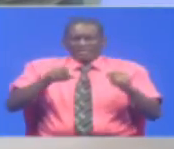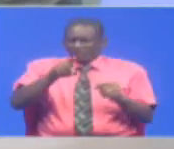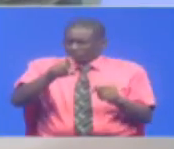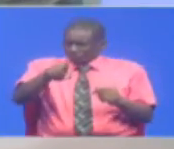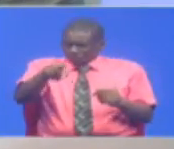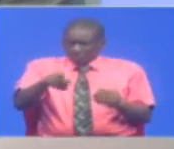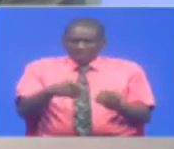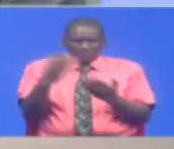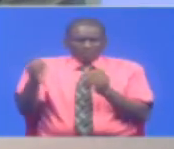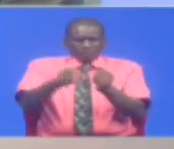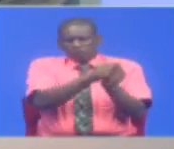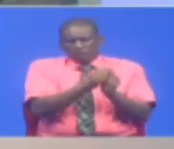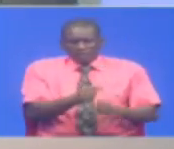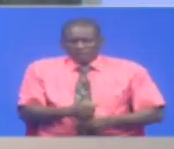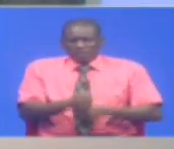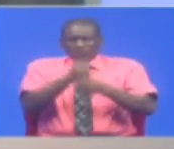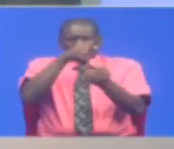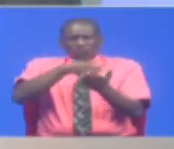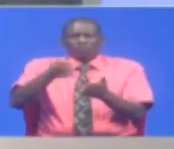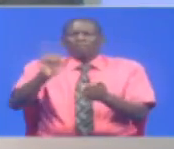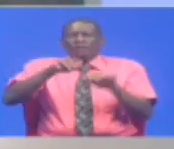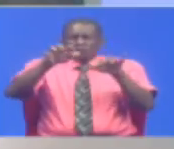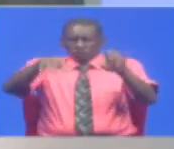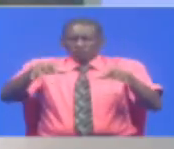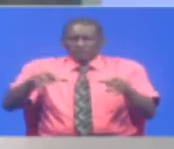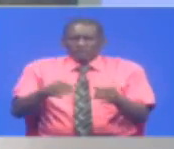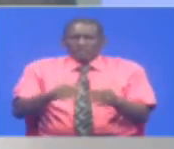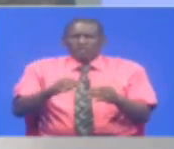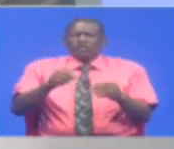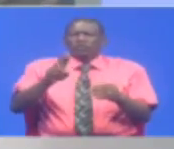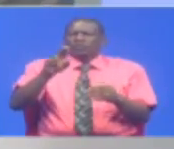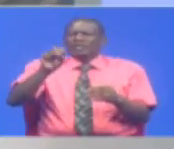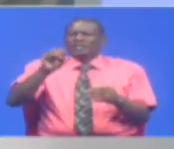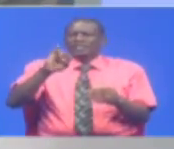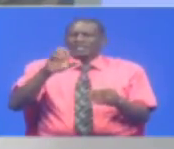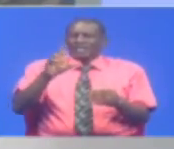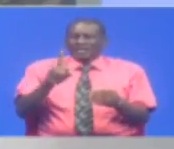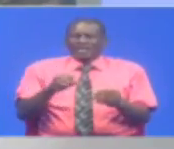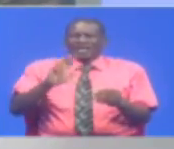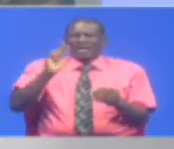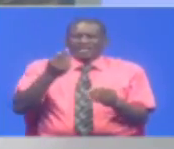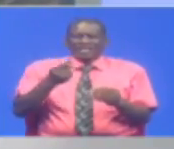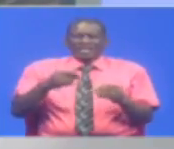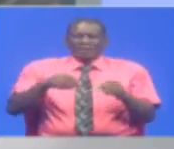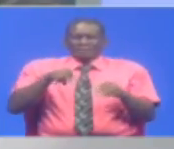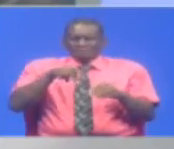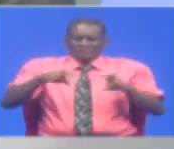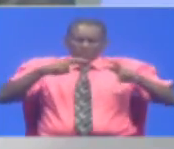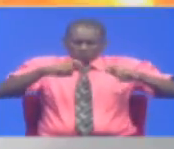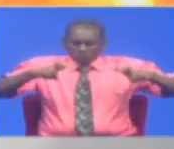brings together stakeholders including the Ministry of Agriculture, USAID, and the Kenya Plant Health Inspectorate Service.